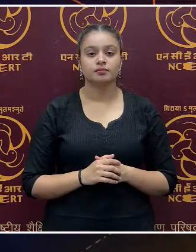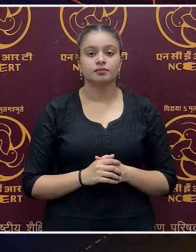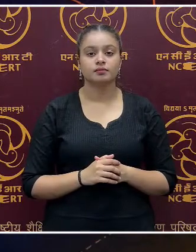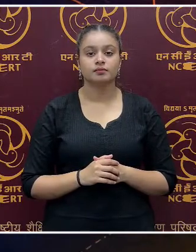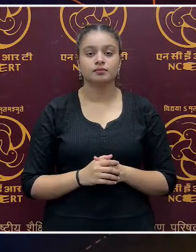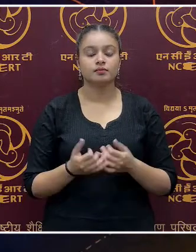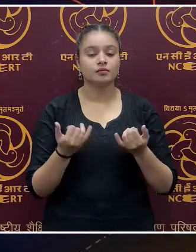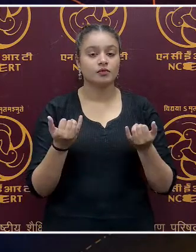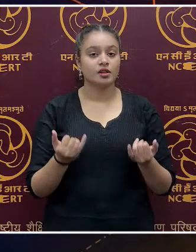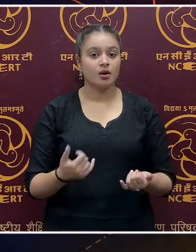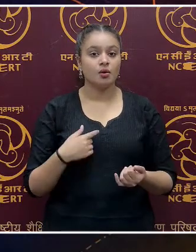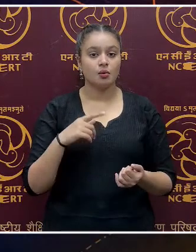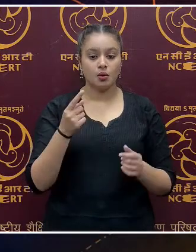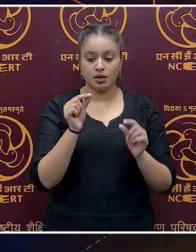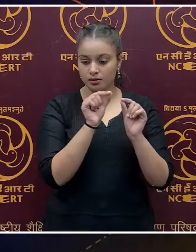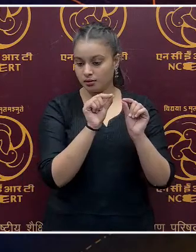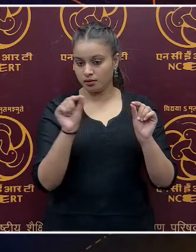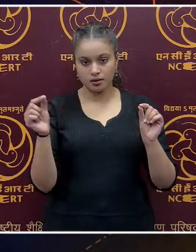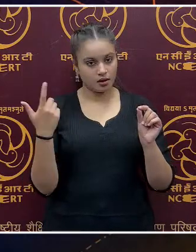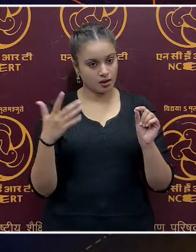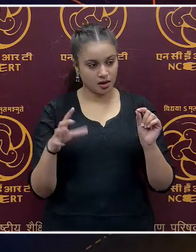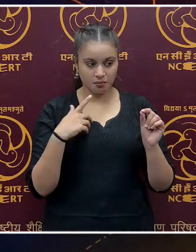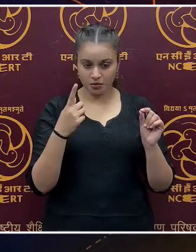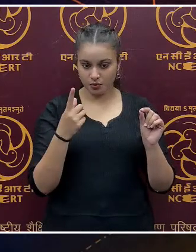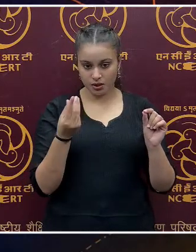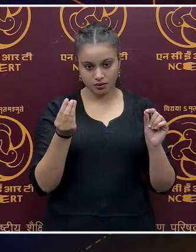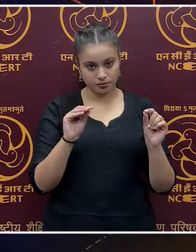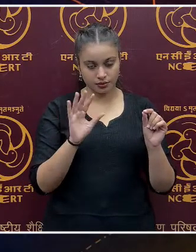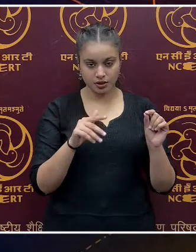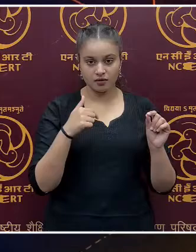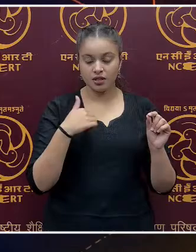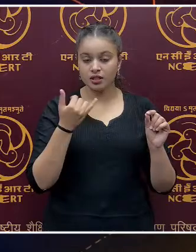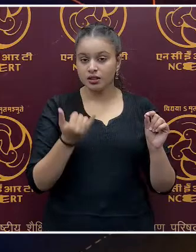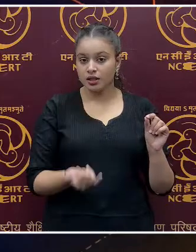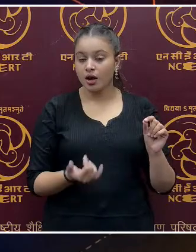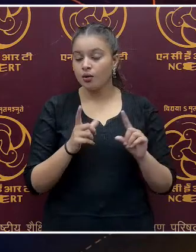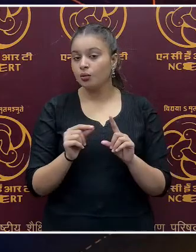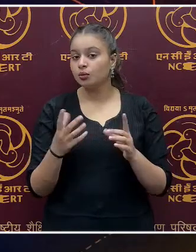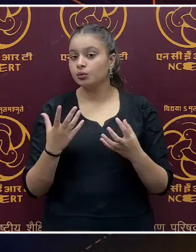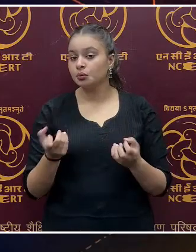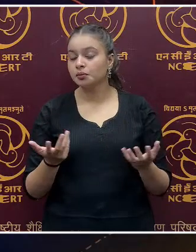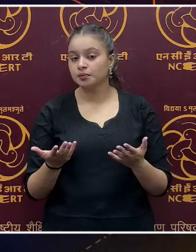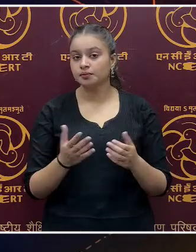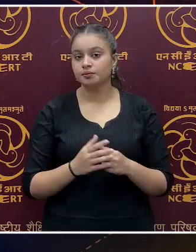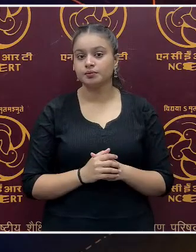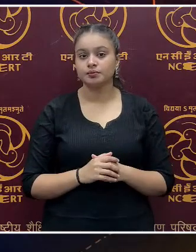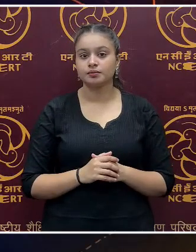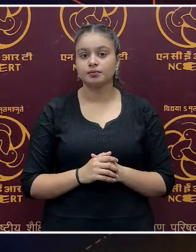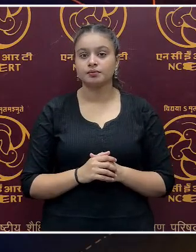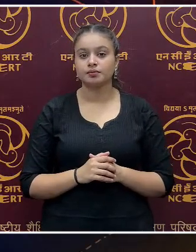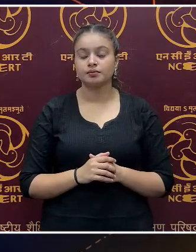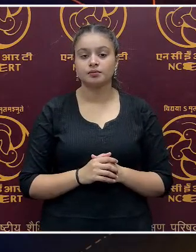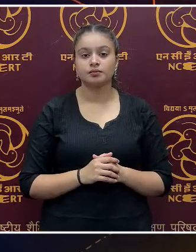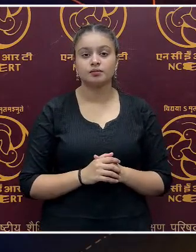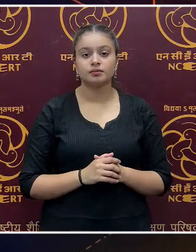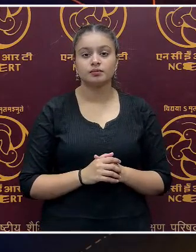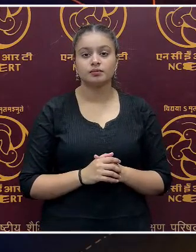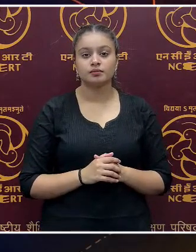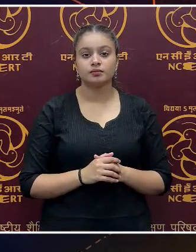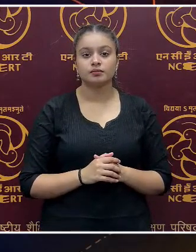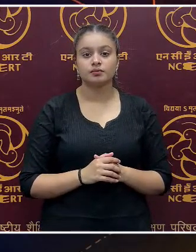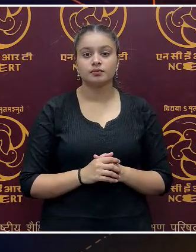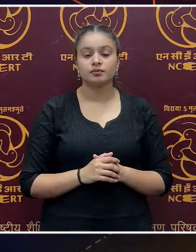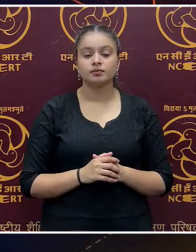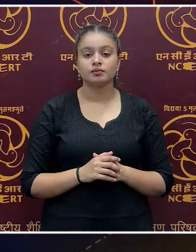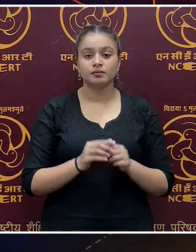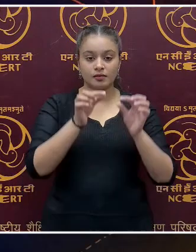So, now one arm already is there. Now, we have to be draw the second arm